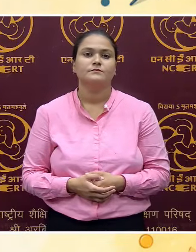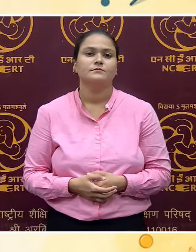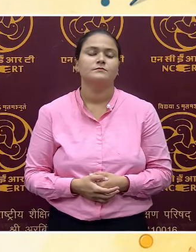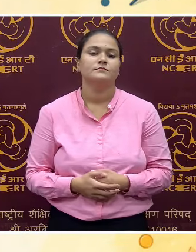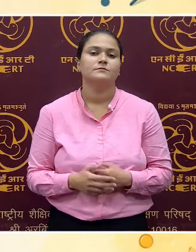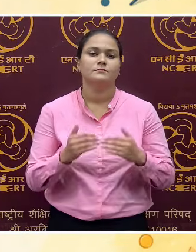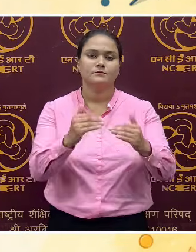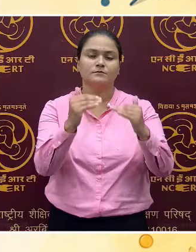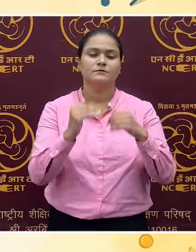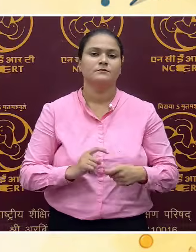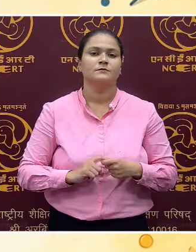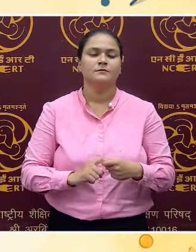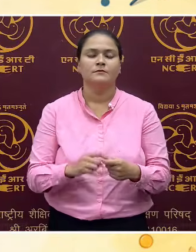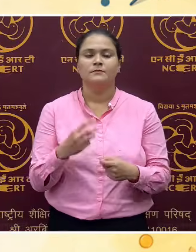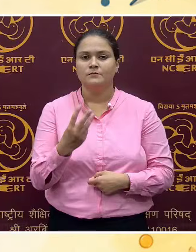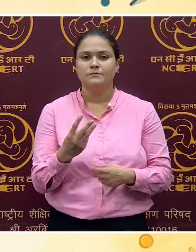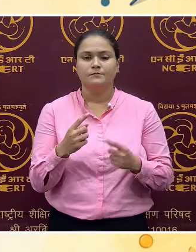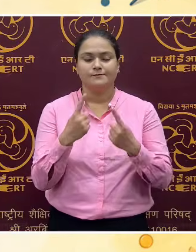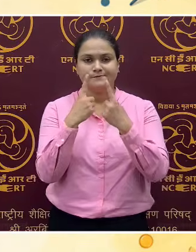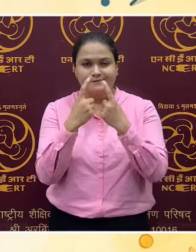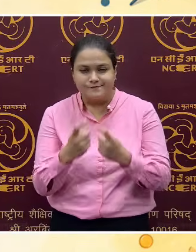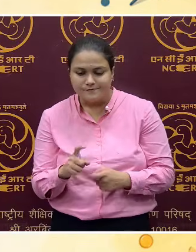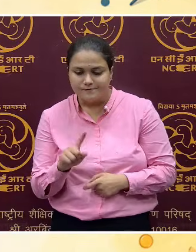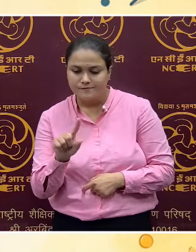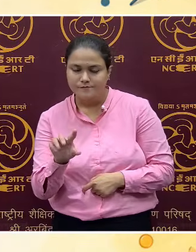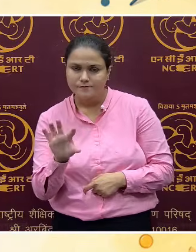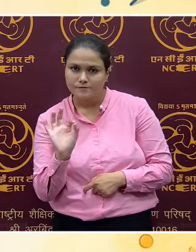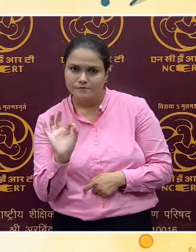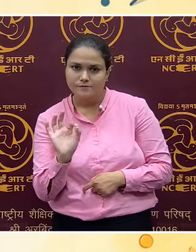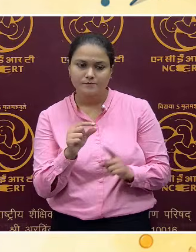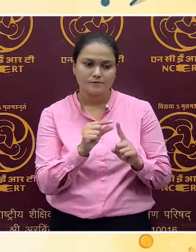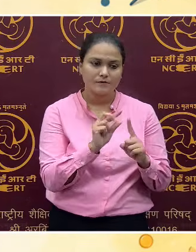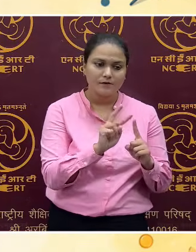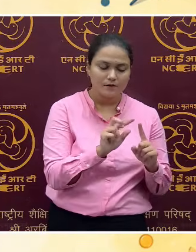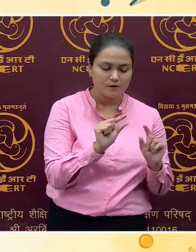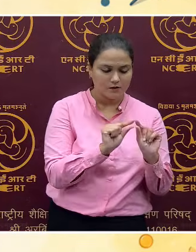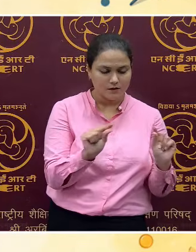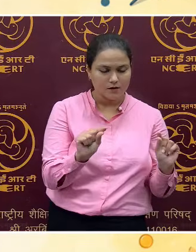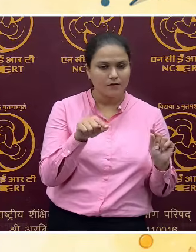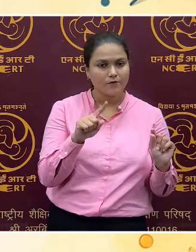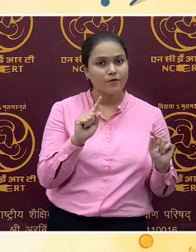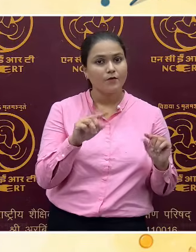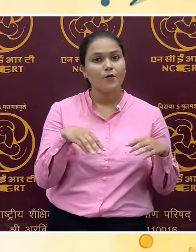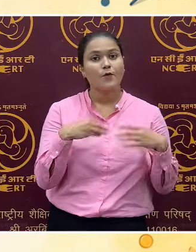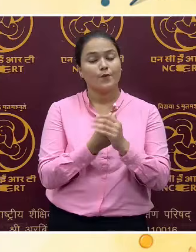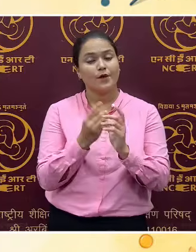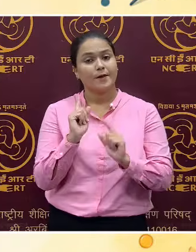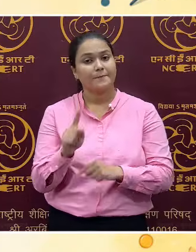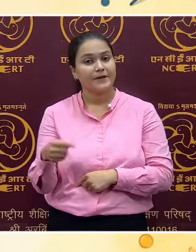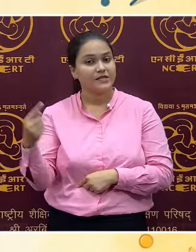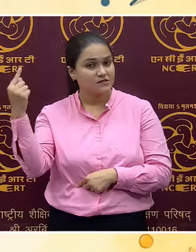Then the next question is, identify the passive voice for the given sentence. We must listen to his words.